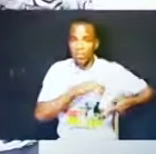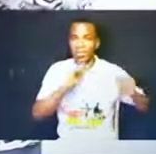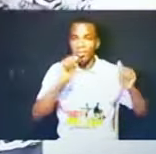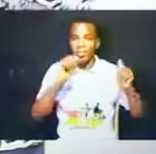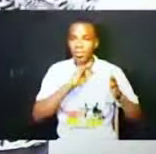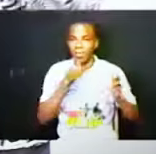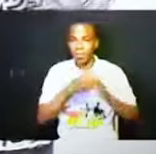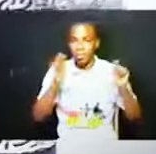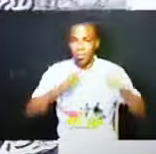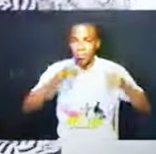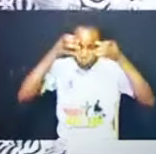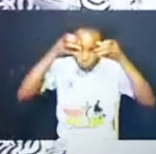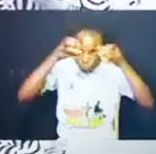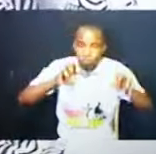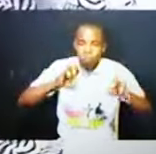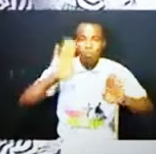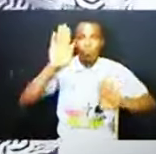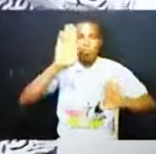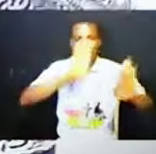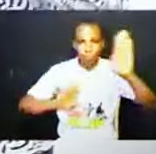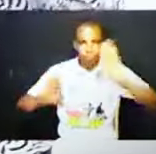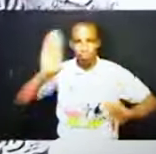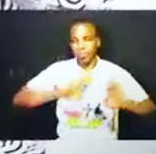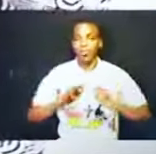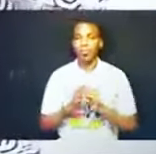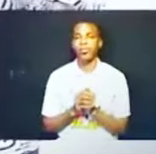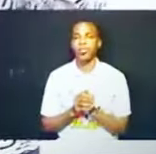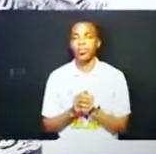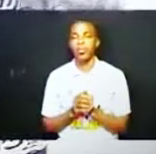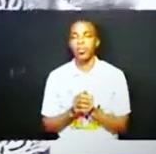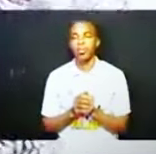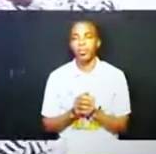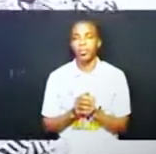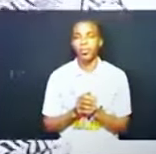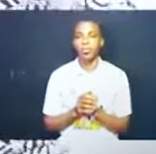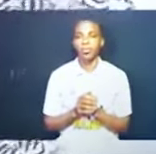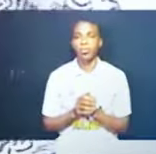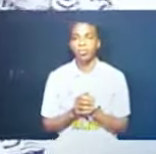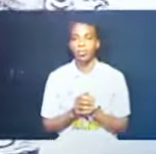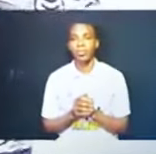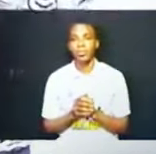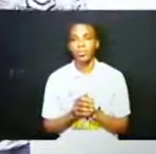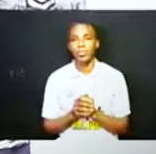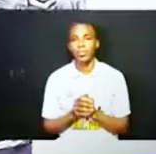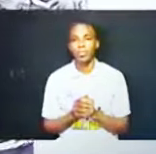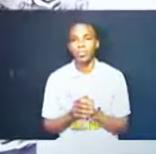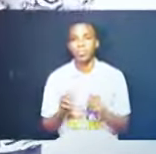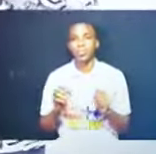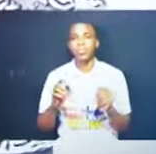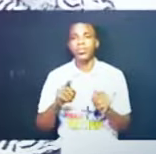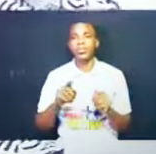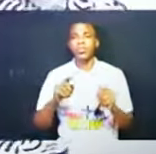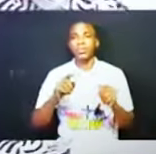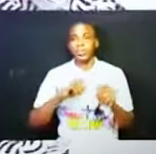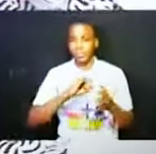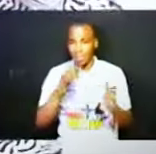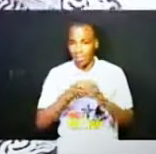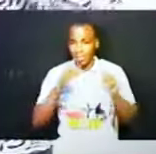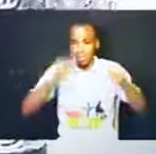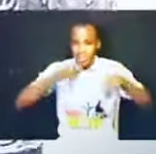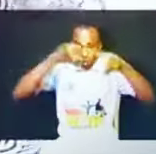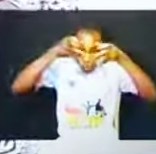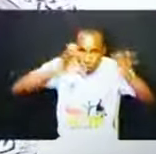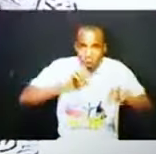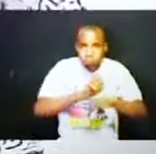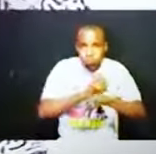trouble. And this I yaw dear way, say nini ewu mwa at your how ebeba. And it will defile many. Na